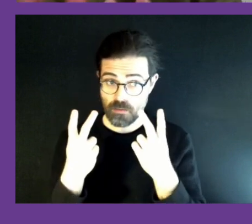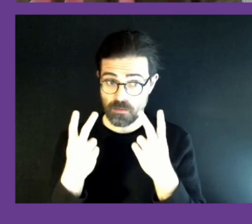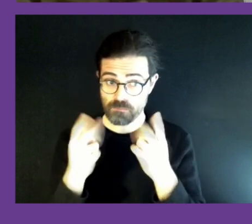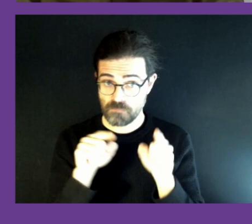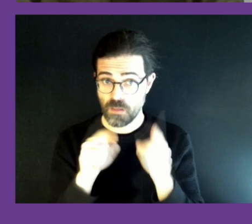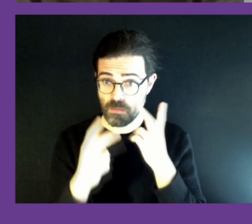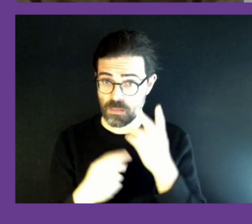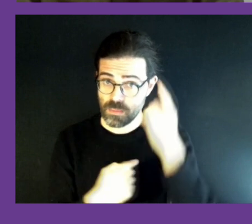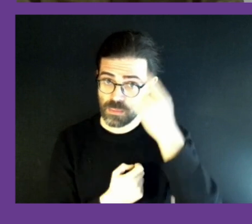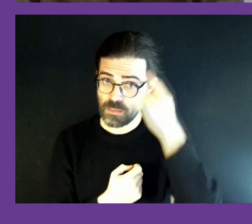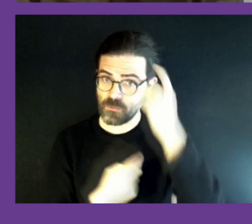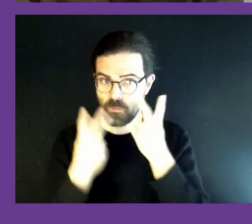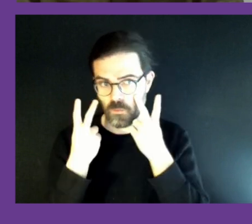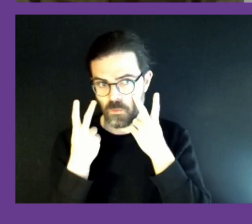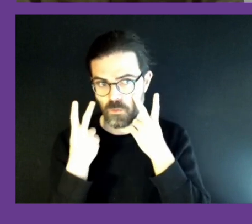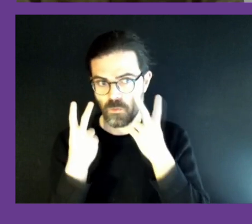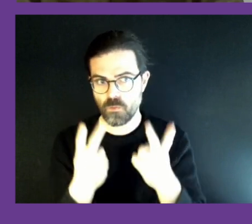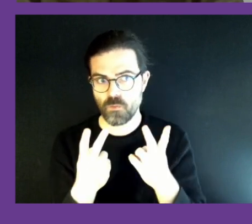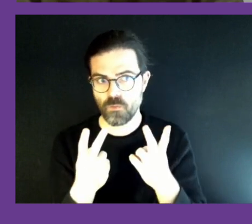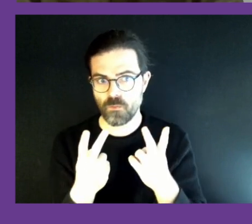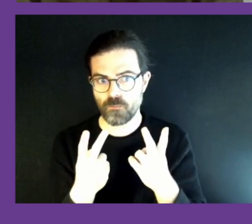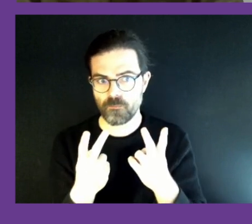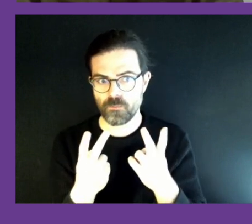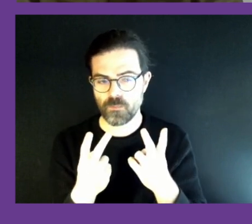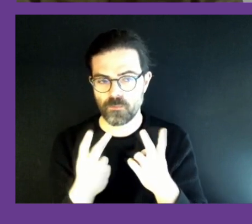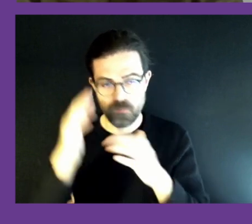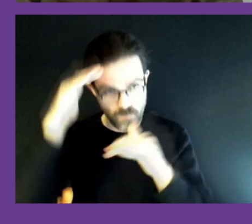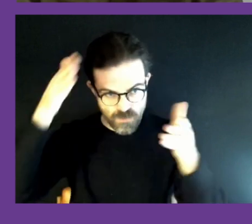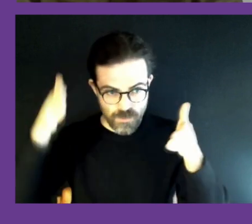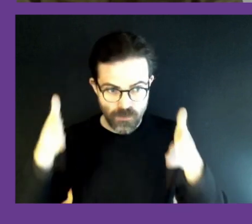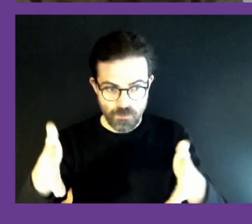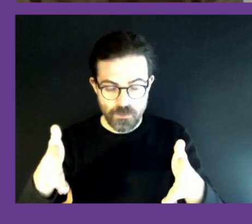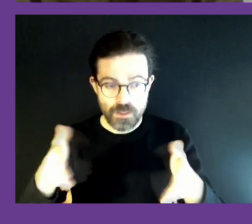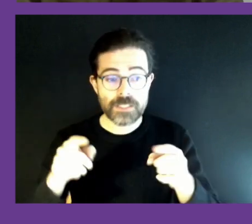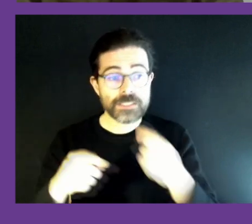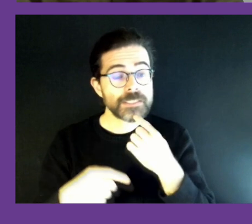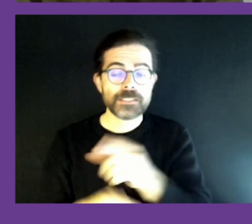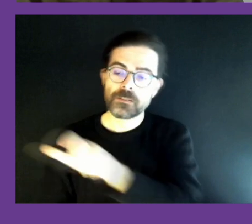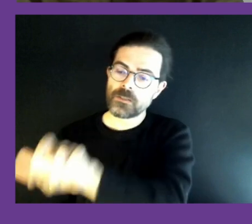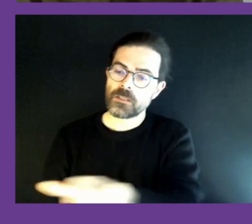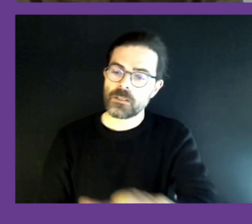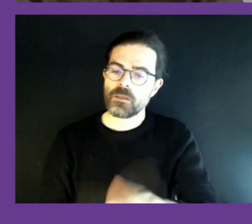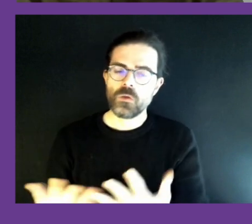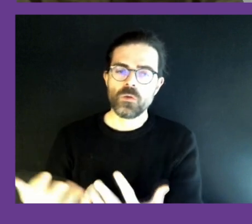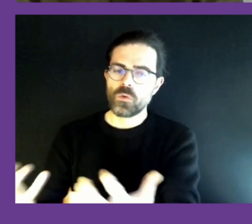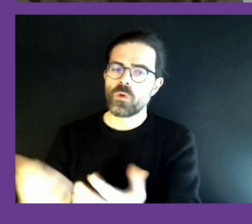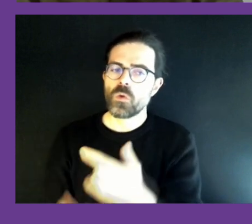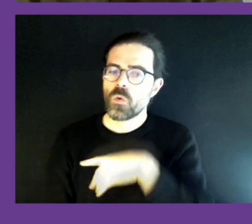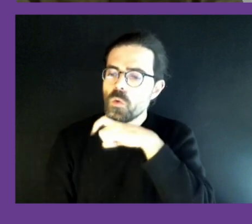various types based on the focus that we have, the size of the audience, and the outcome that we are aiming